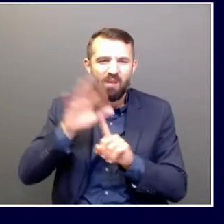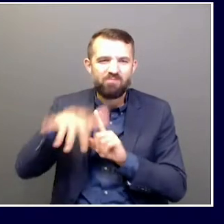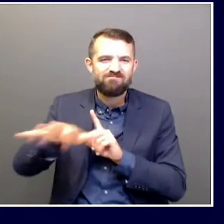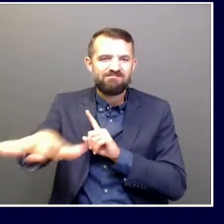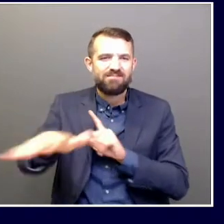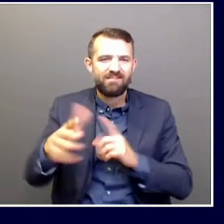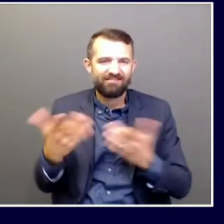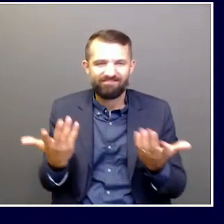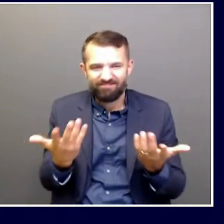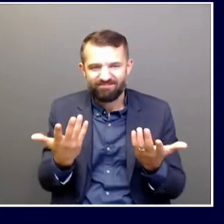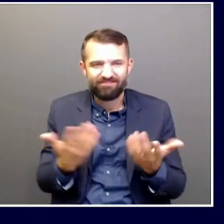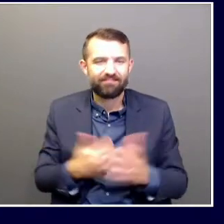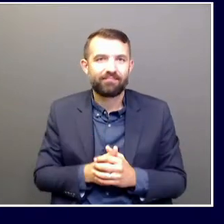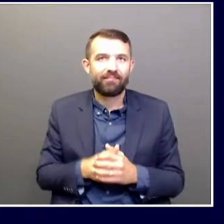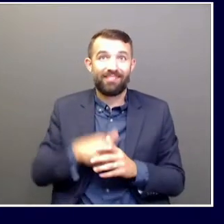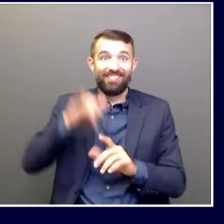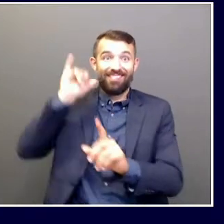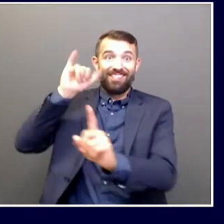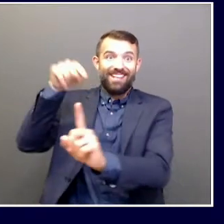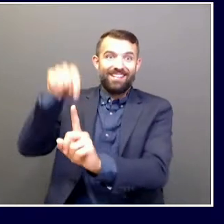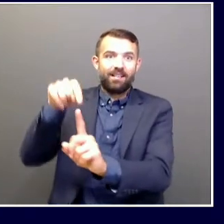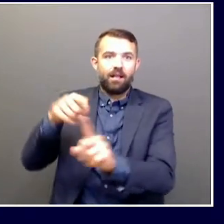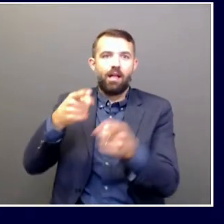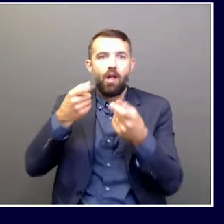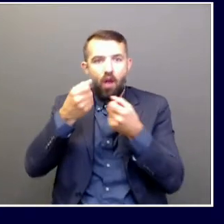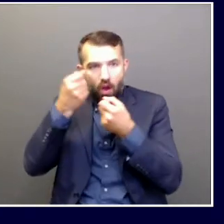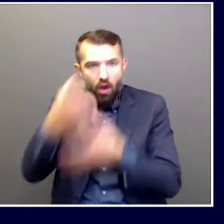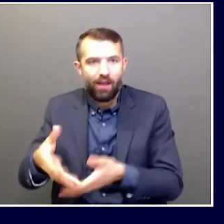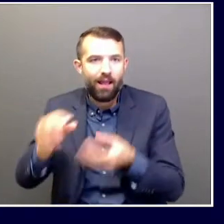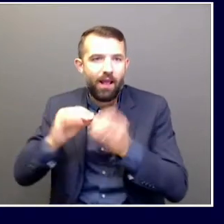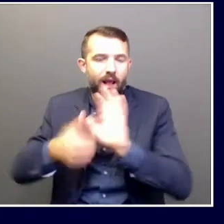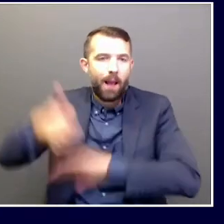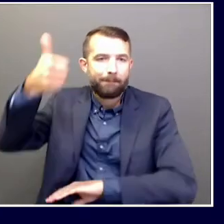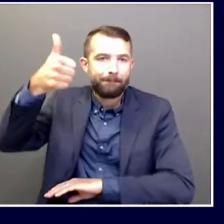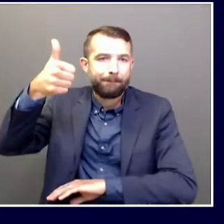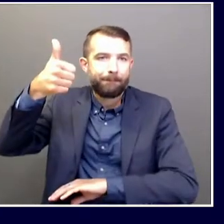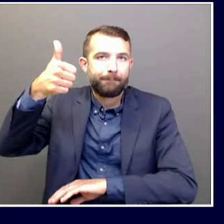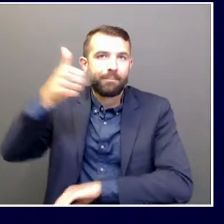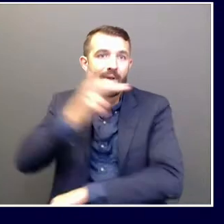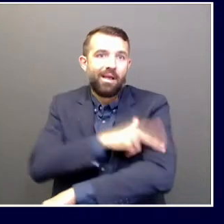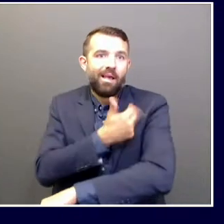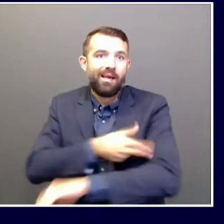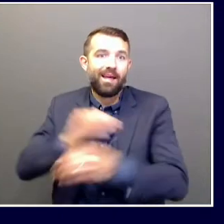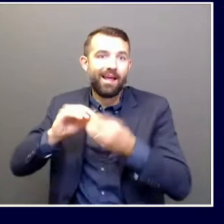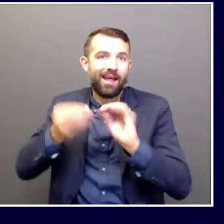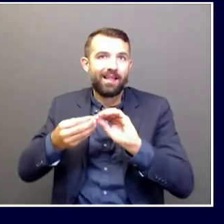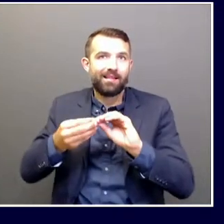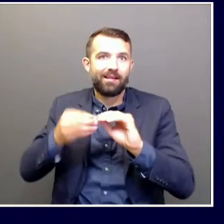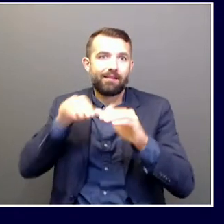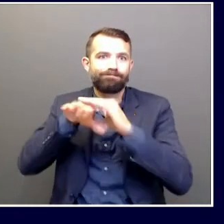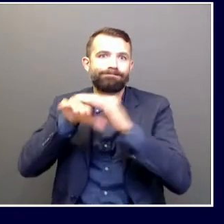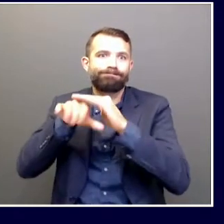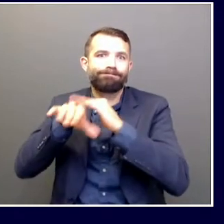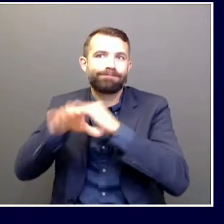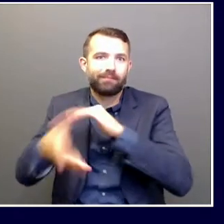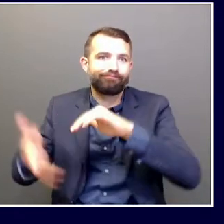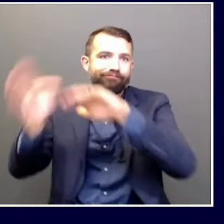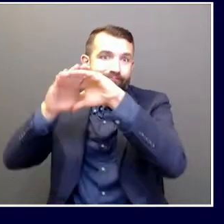generating the hospitalizations, the intensive care unit stays, and sadly the deaths. So that's what's at stake right now.